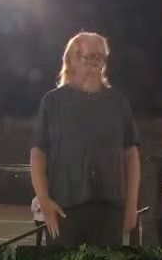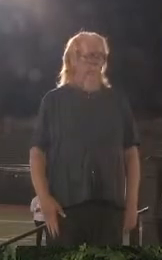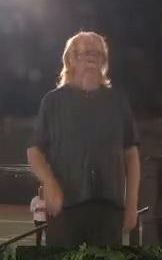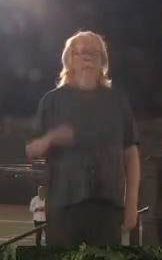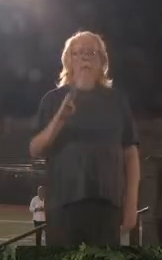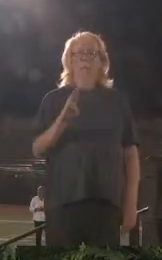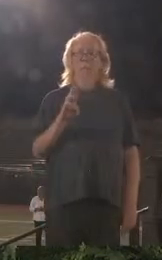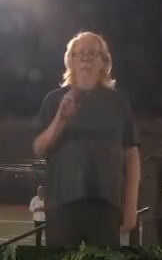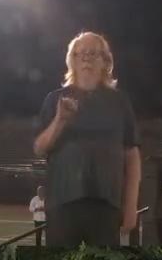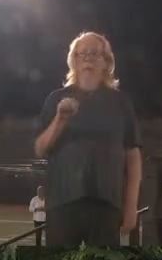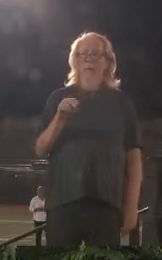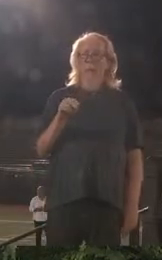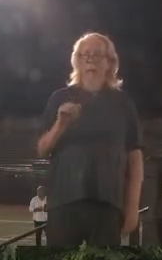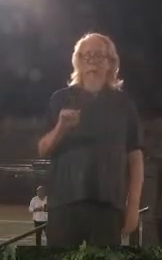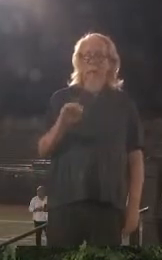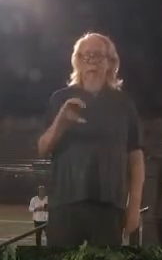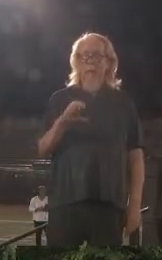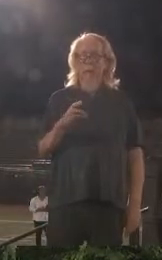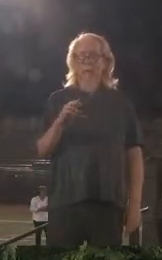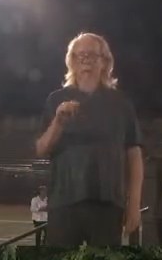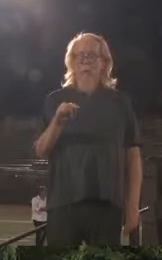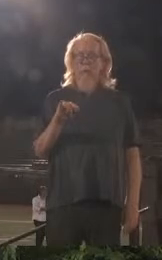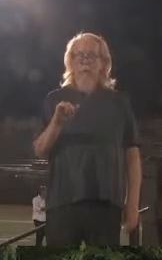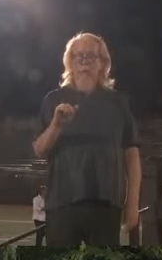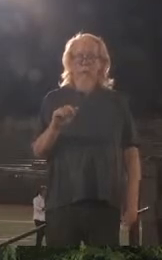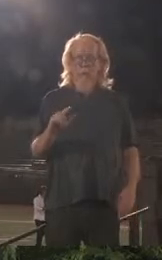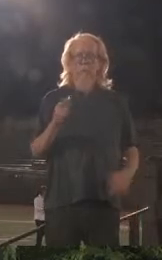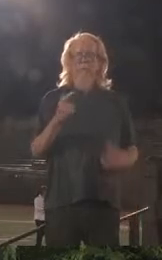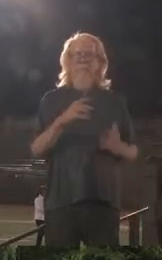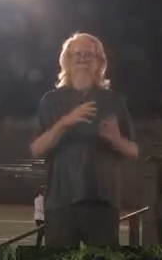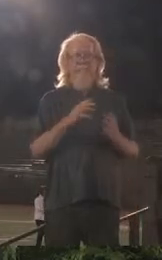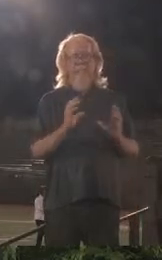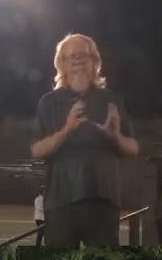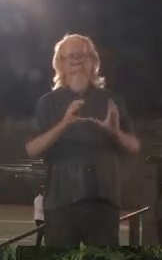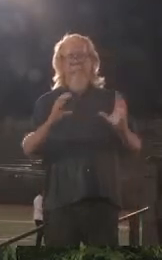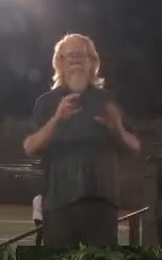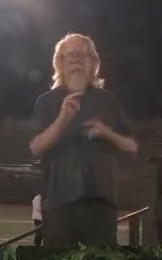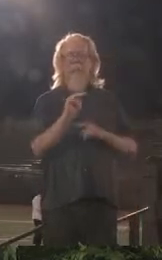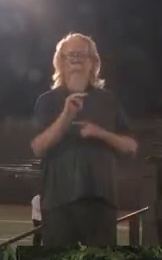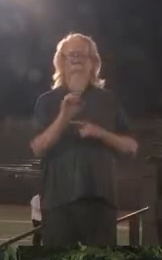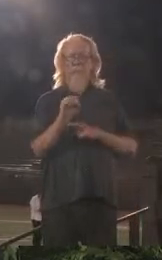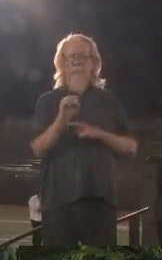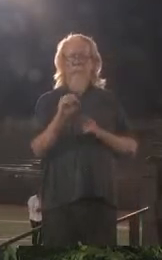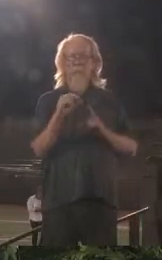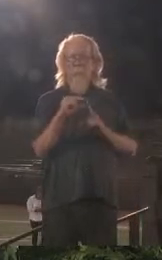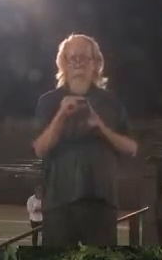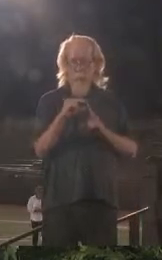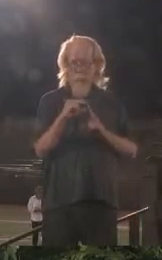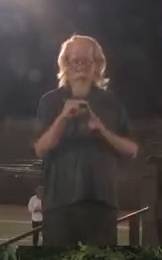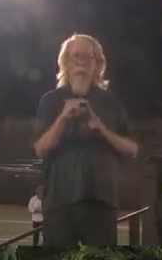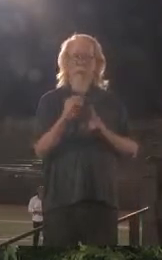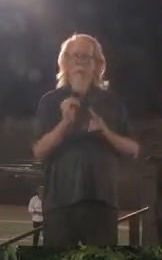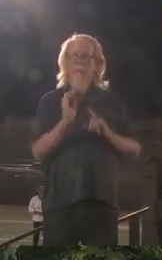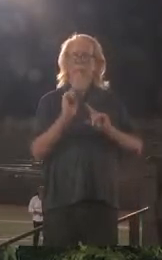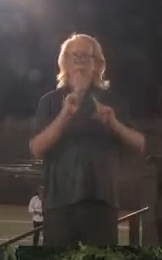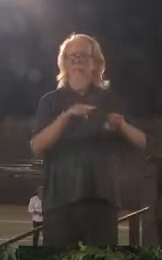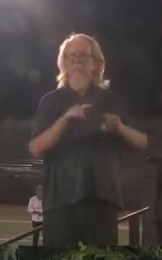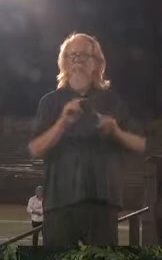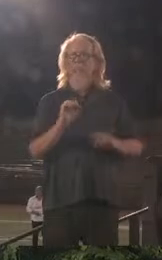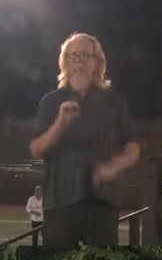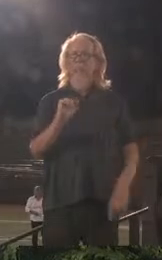Reina Crystal Isidro earned certification in Microsoft Office Specialist Word and will be attending San Antonio College.